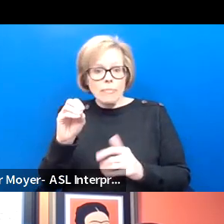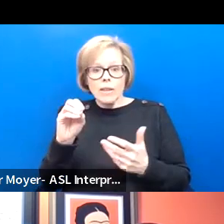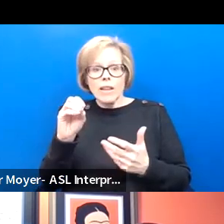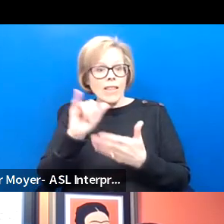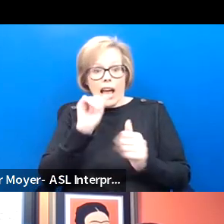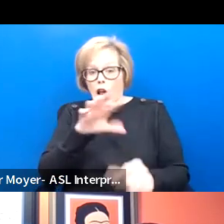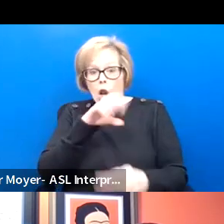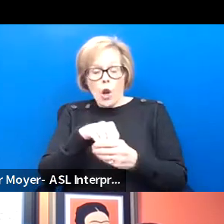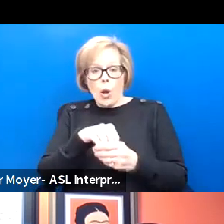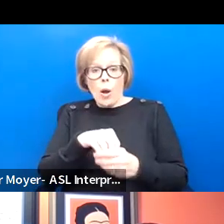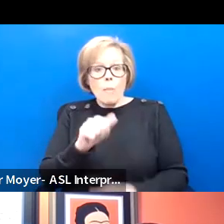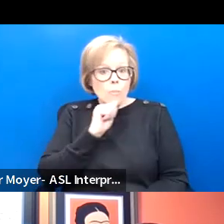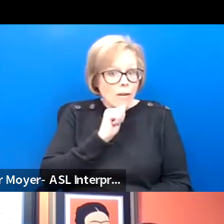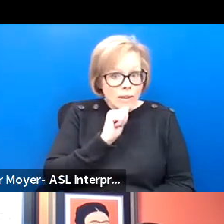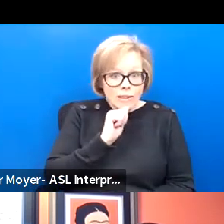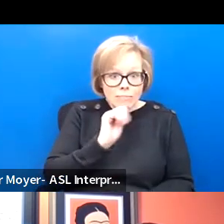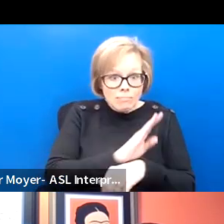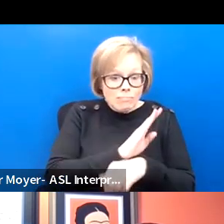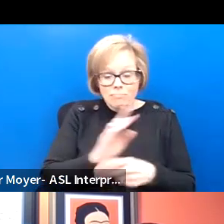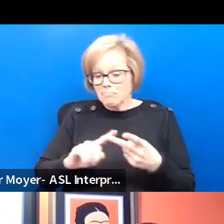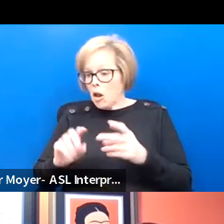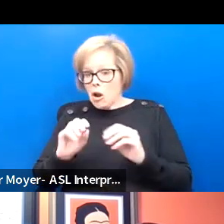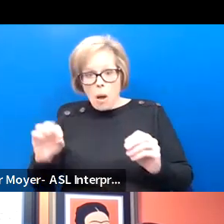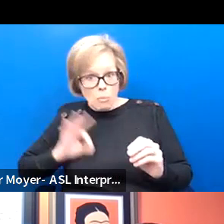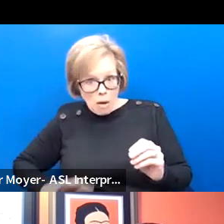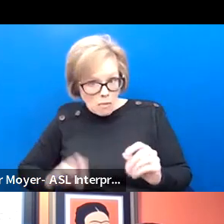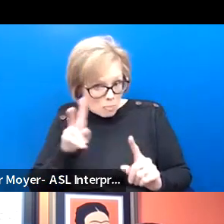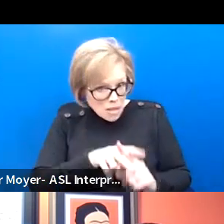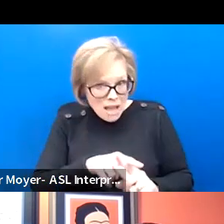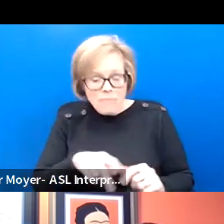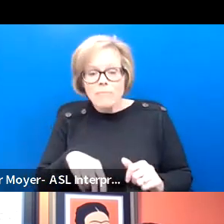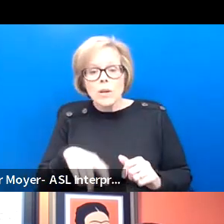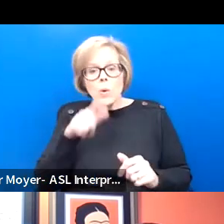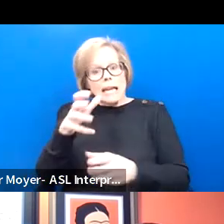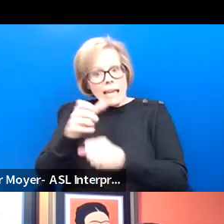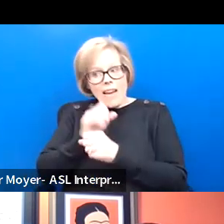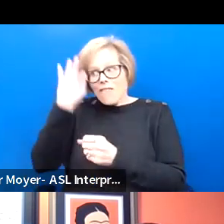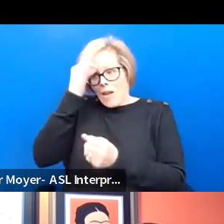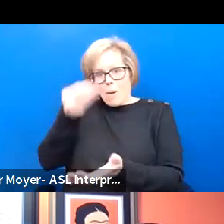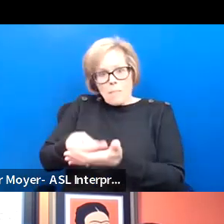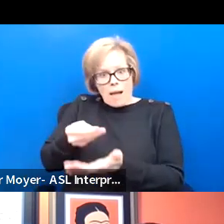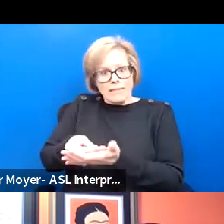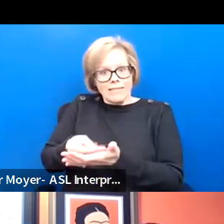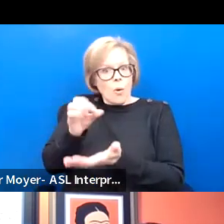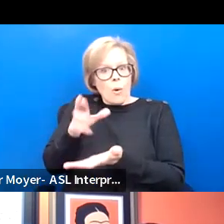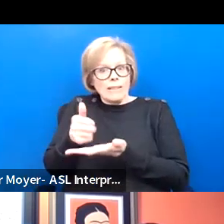can include a private entity, it can include a nonprofit entity that receives federal financial assistance.